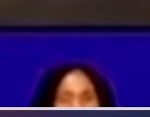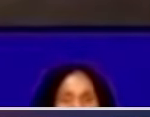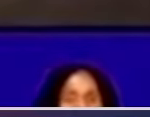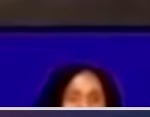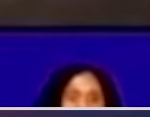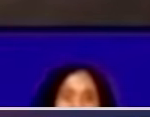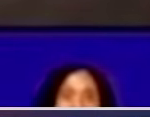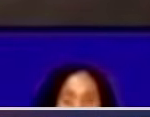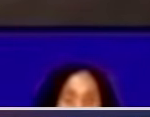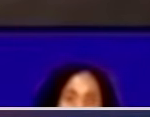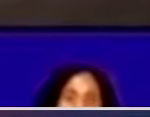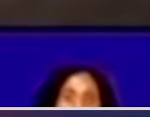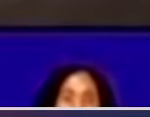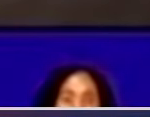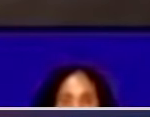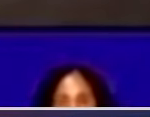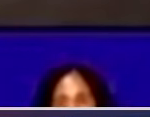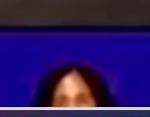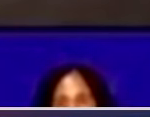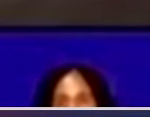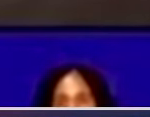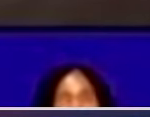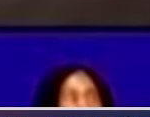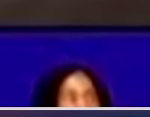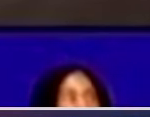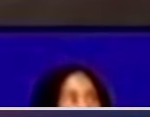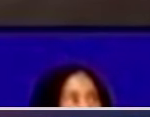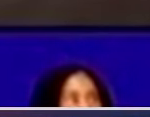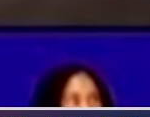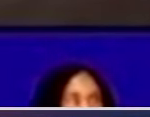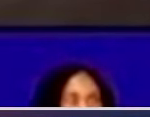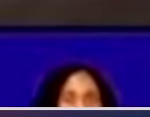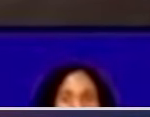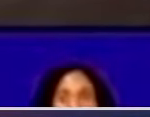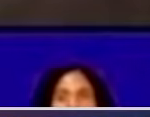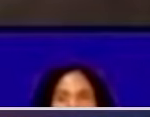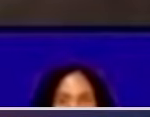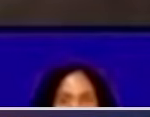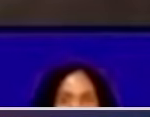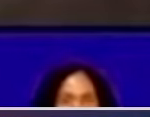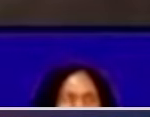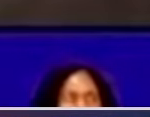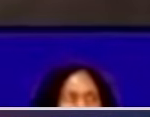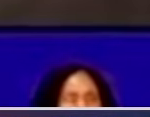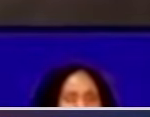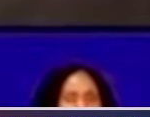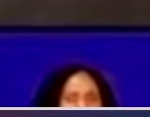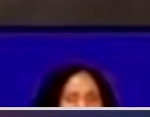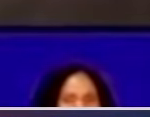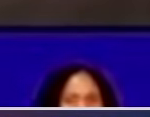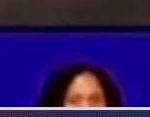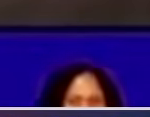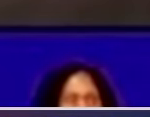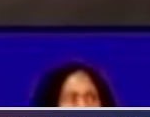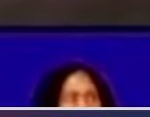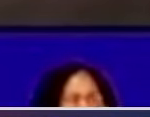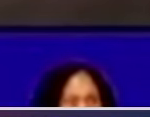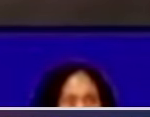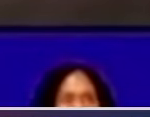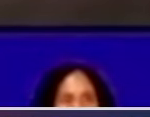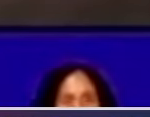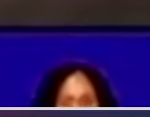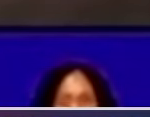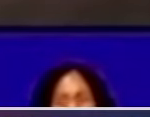comrades. So, here's what's going to happen, Mr. President. Because you've shown that you're a president of